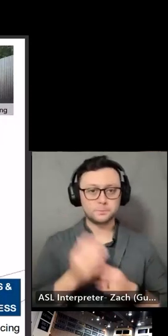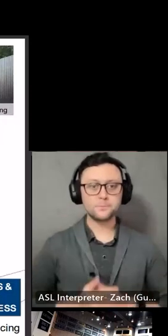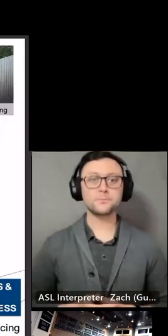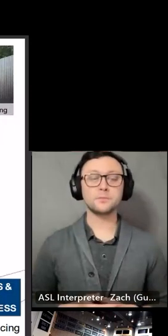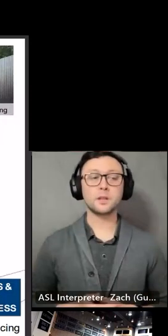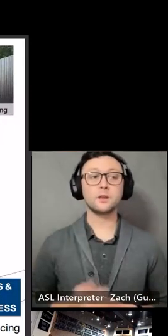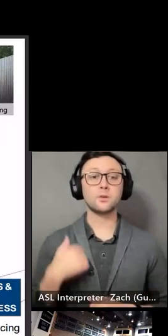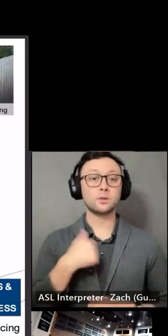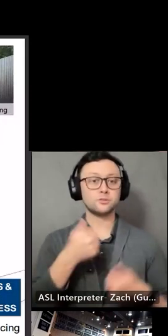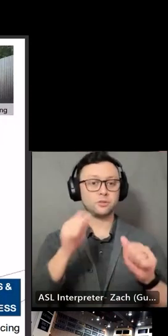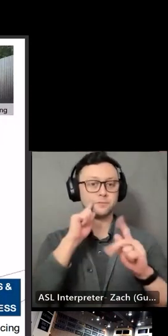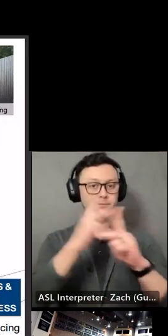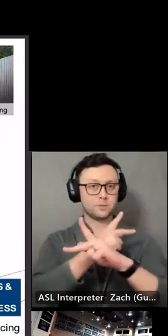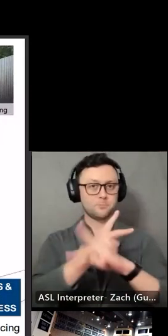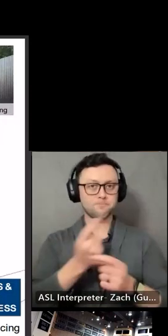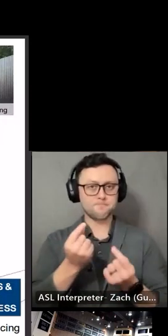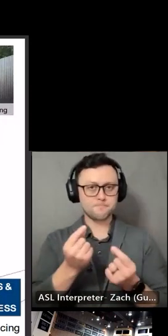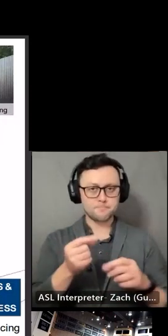cuts